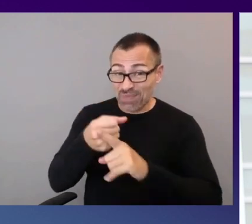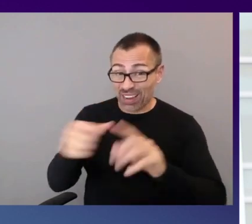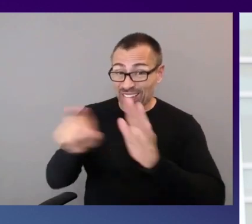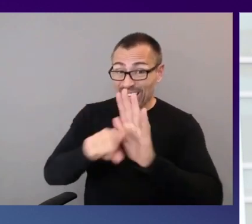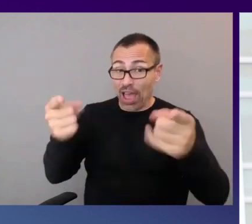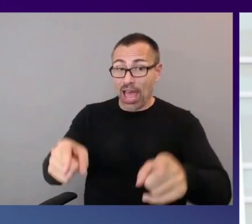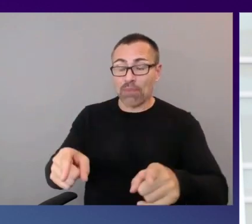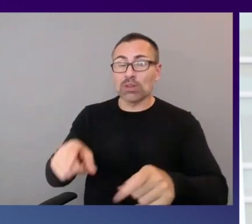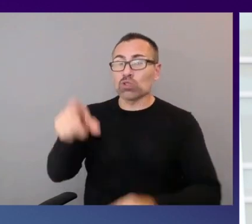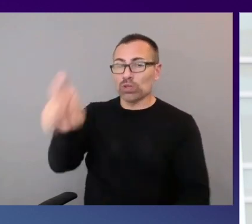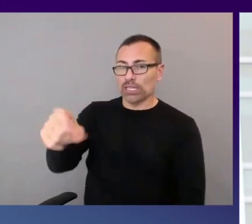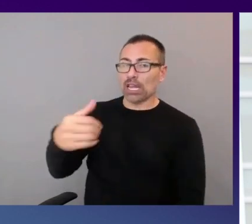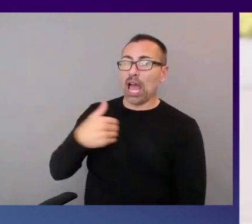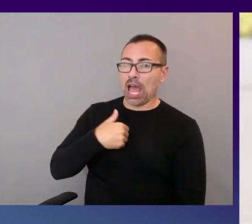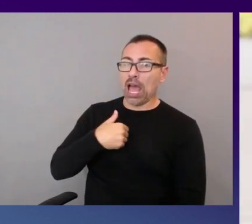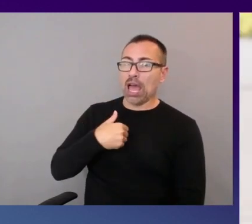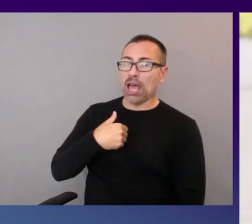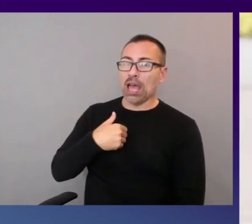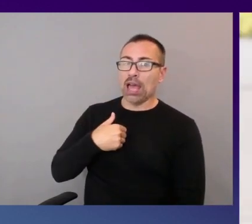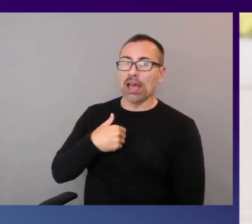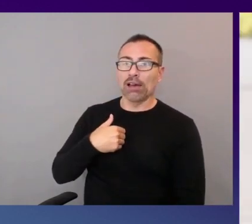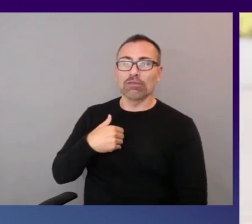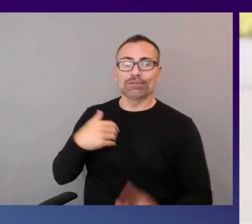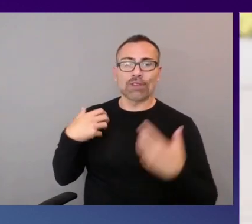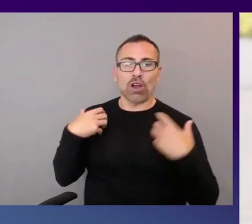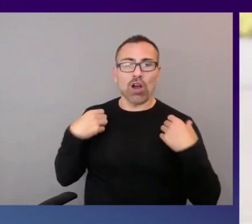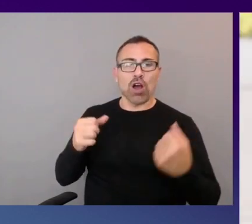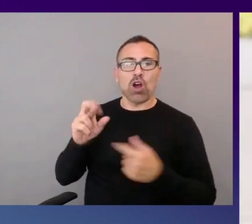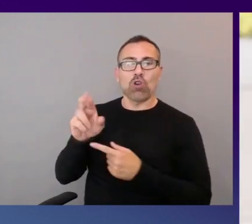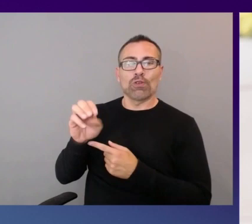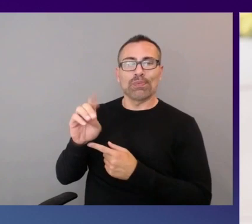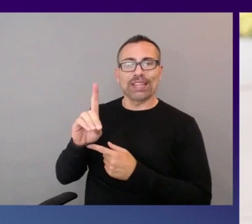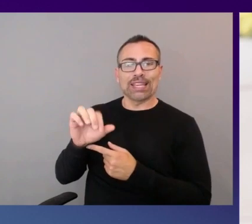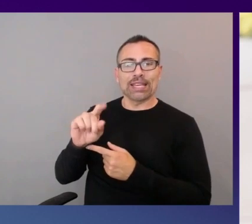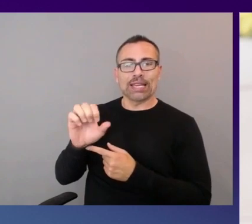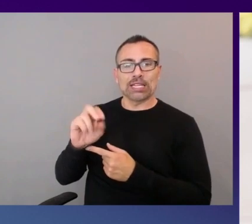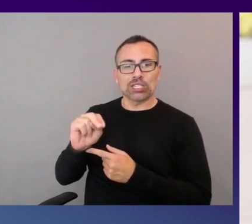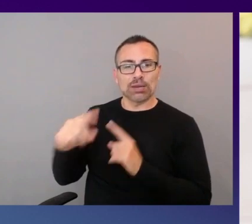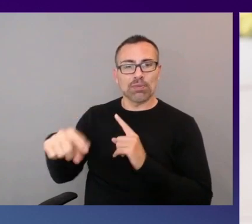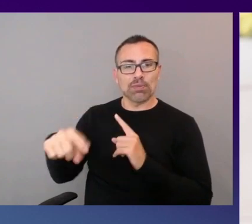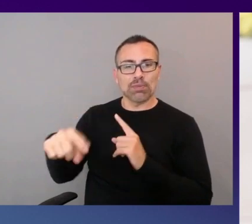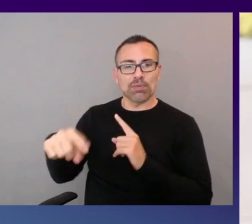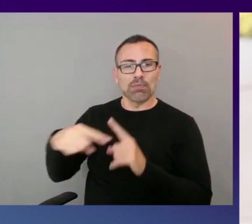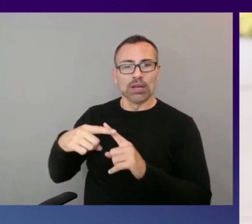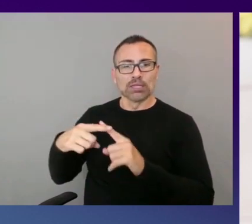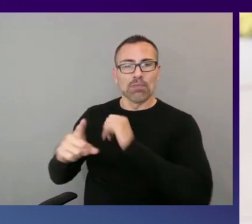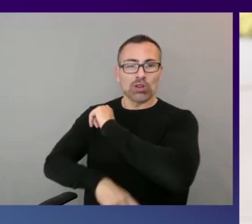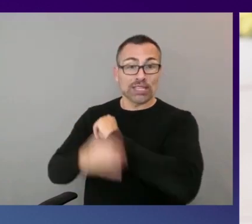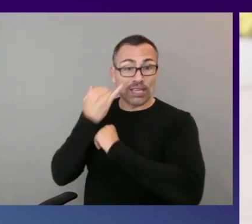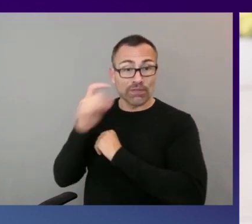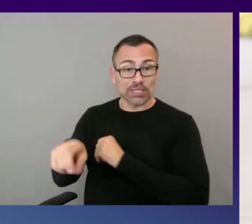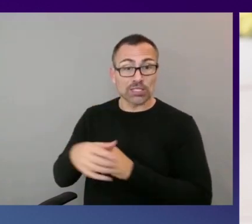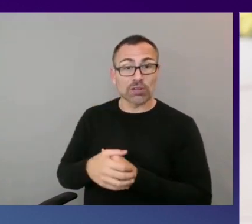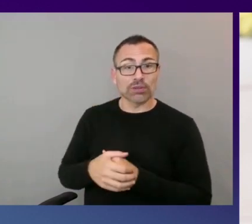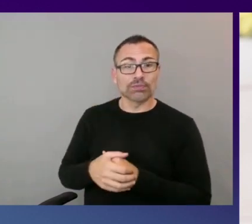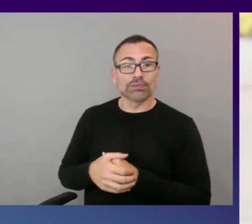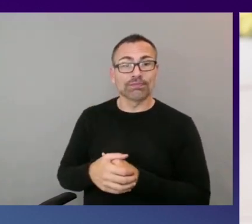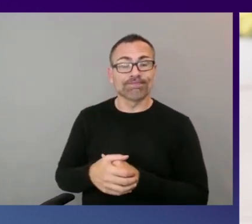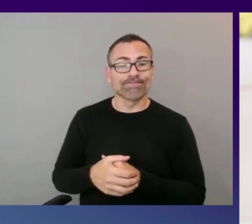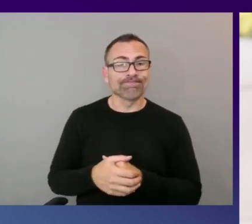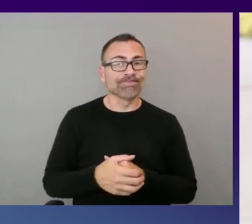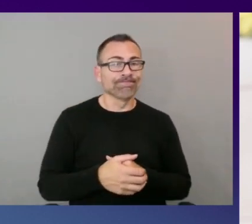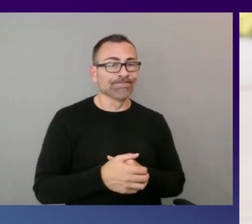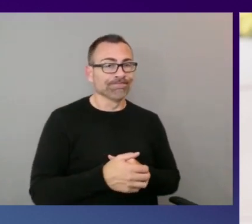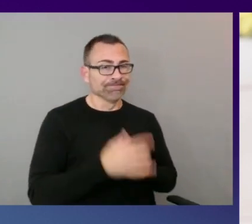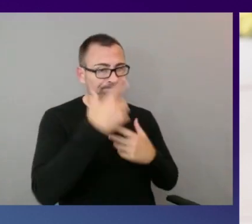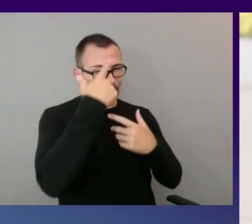well as penalty where necessary. So trust, it's a big topic. When I first